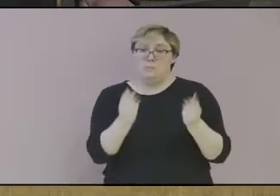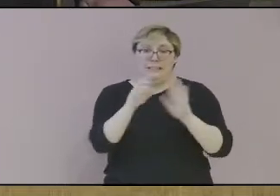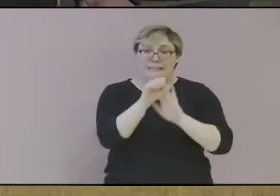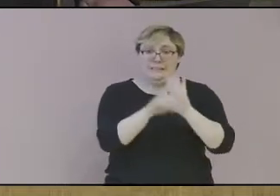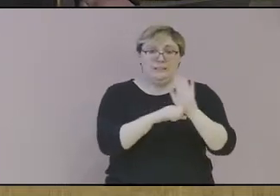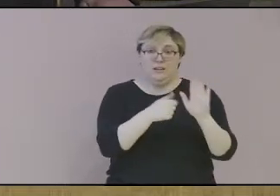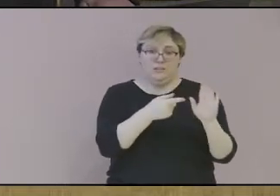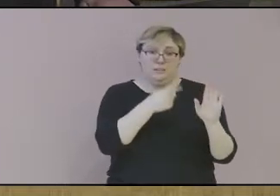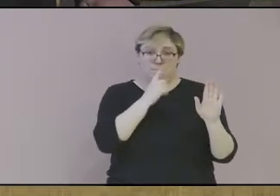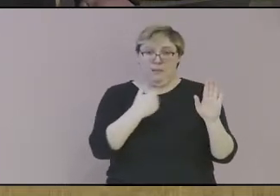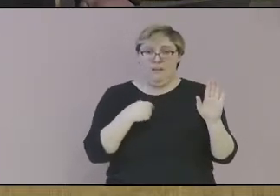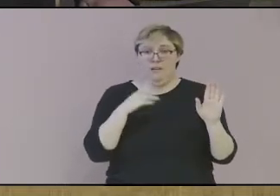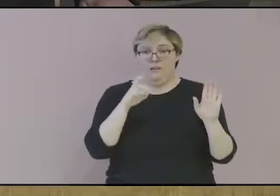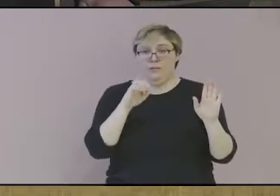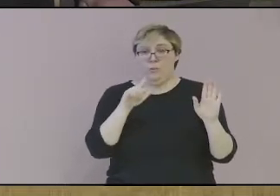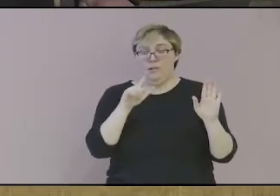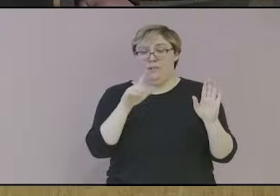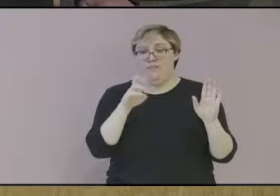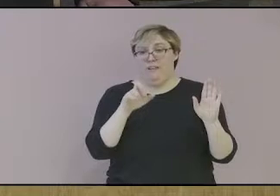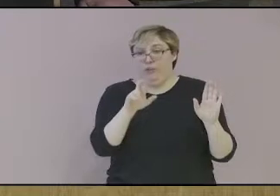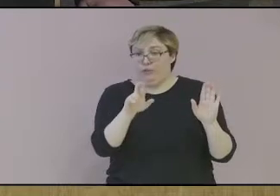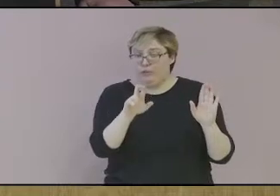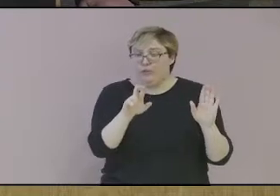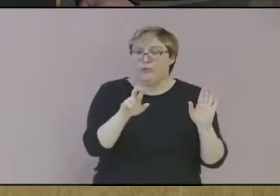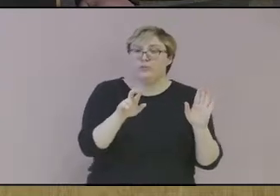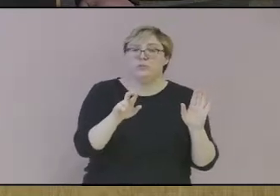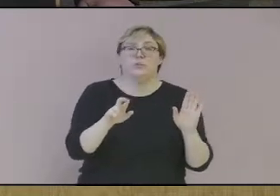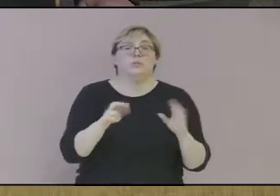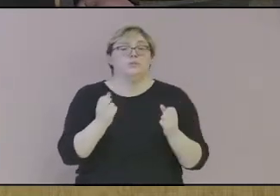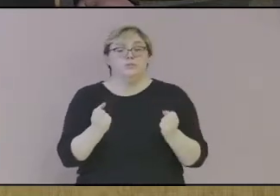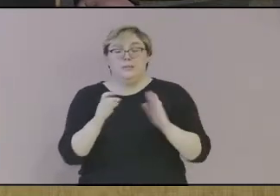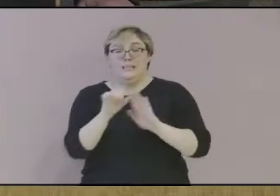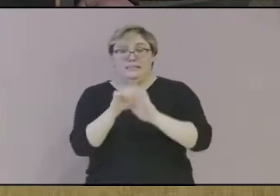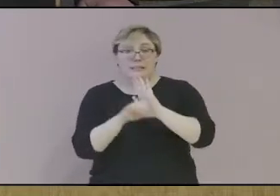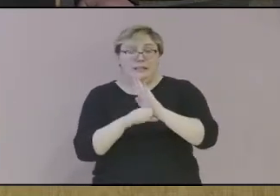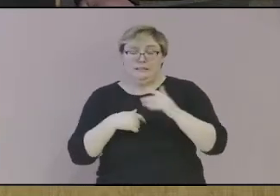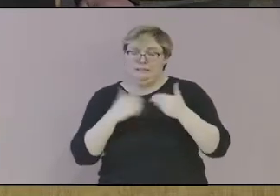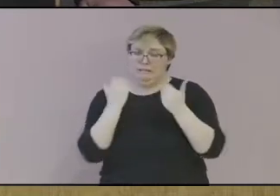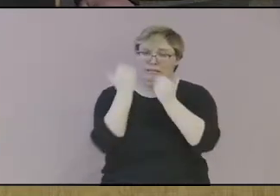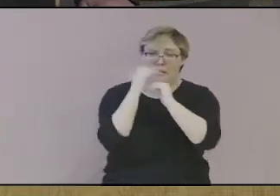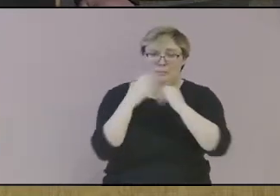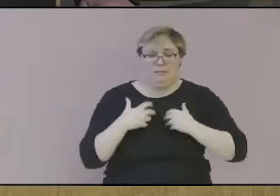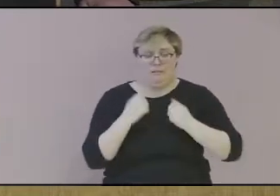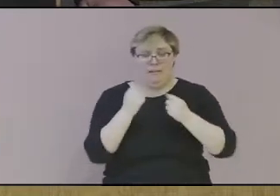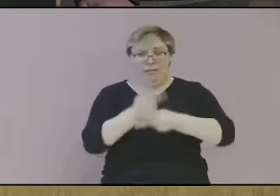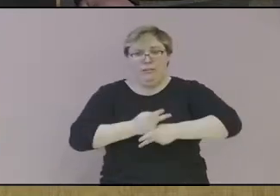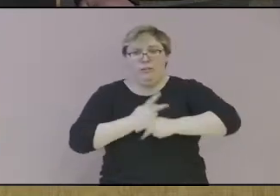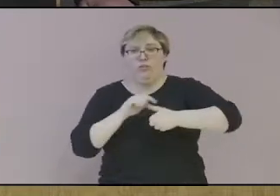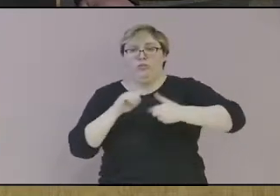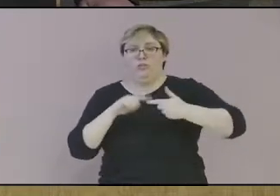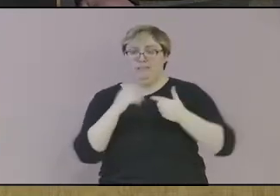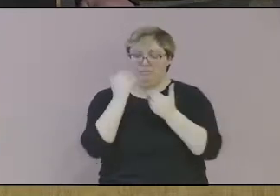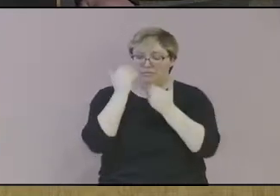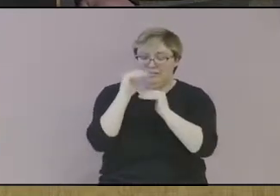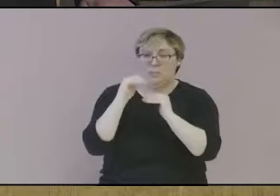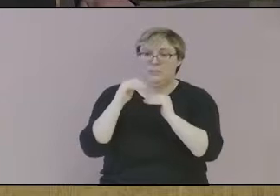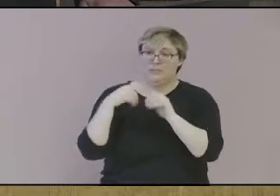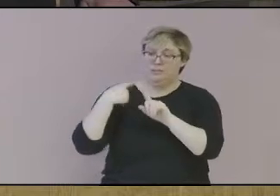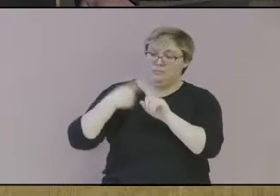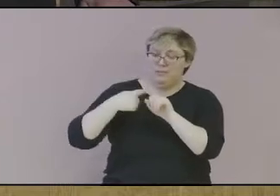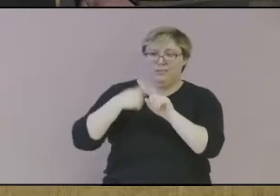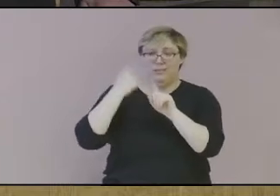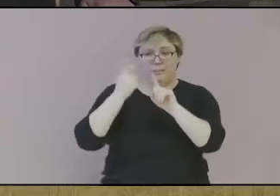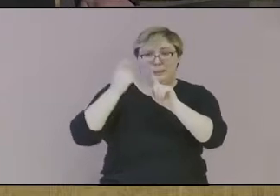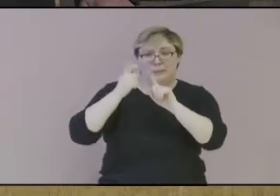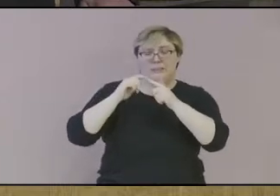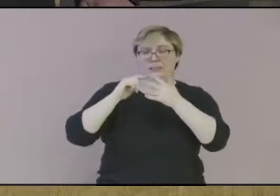limited Medicaid, state aid for healthcare, and very limited SSDI, SSI state payments. The